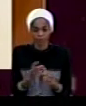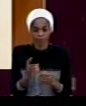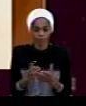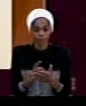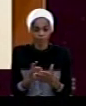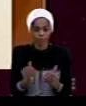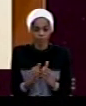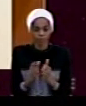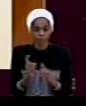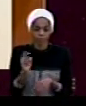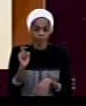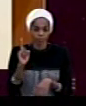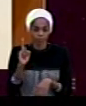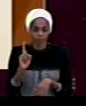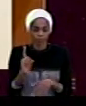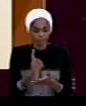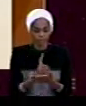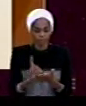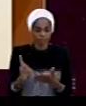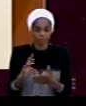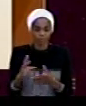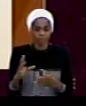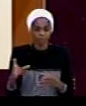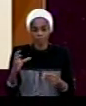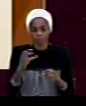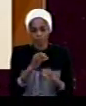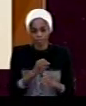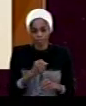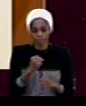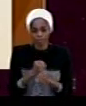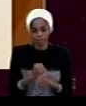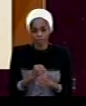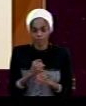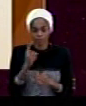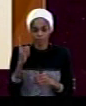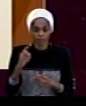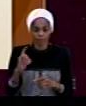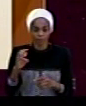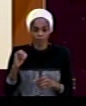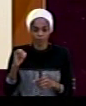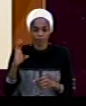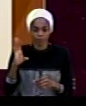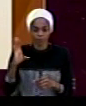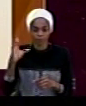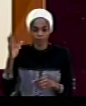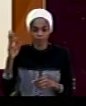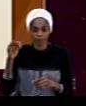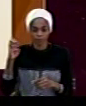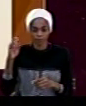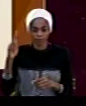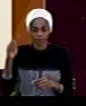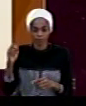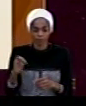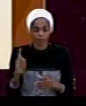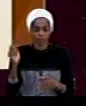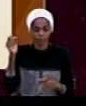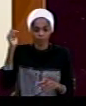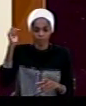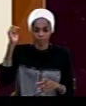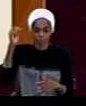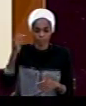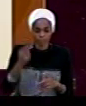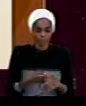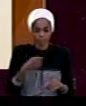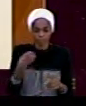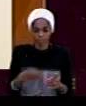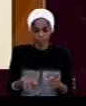the transcript, and my portal still remained open. Then, the month of November, I needed to apply for visa. And I